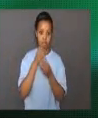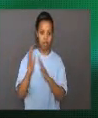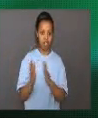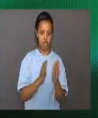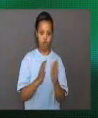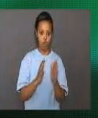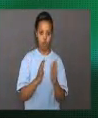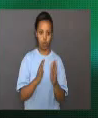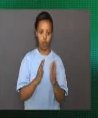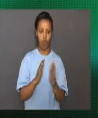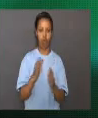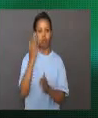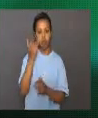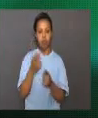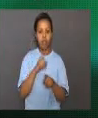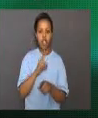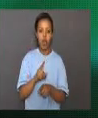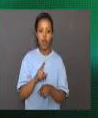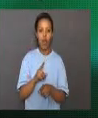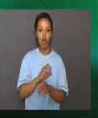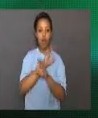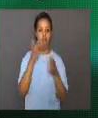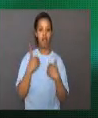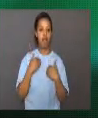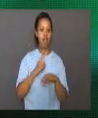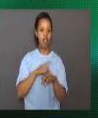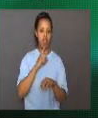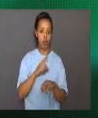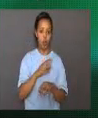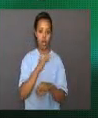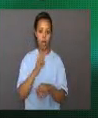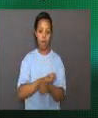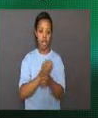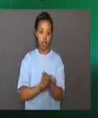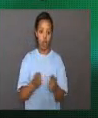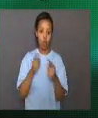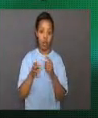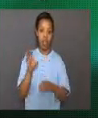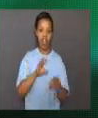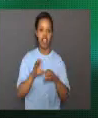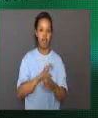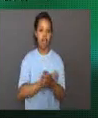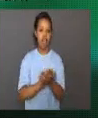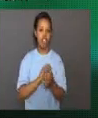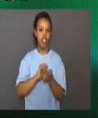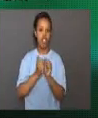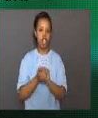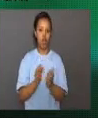light. It converts light energy into chemical energy.